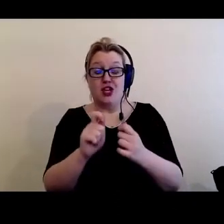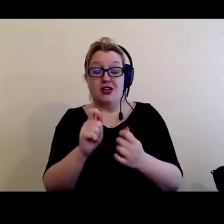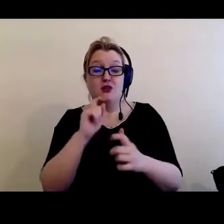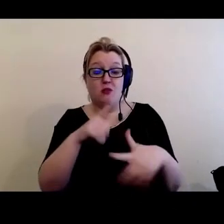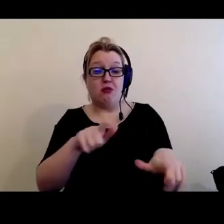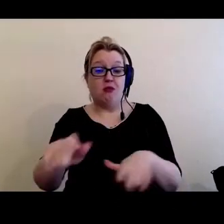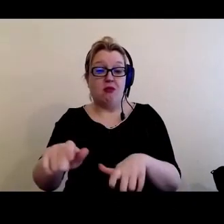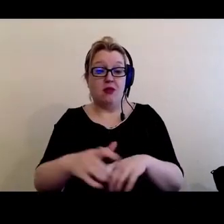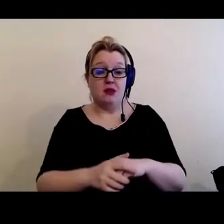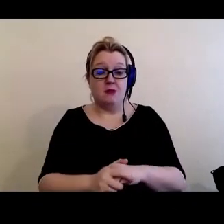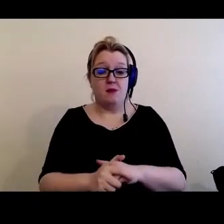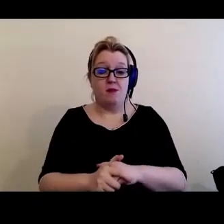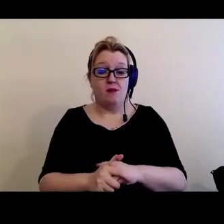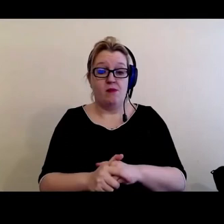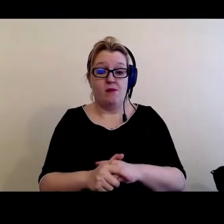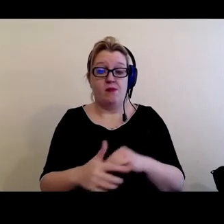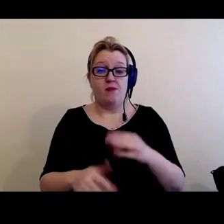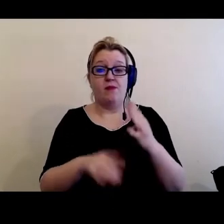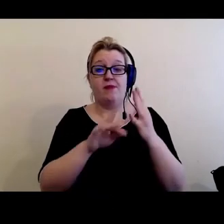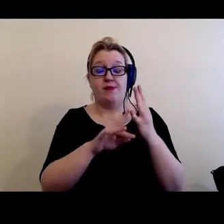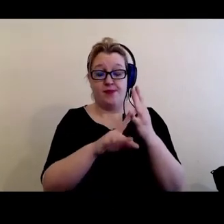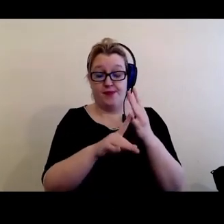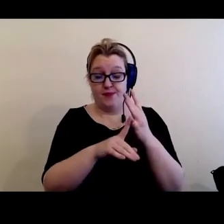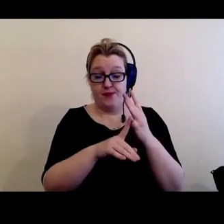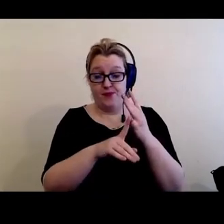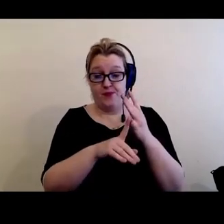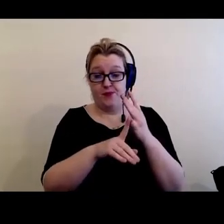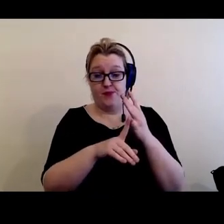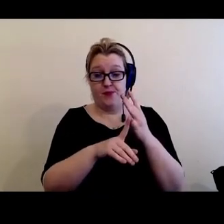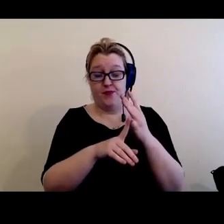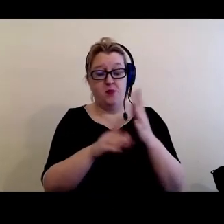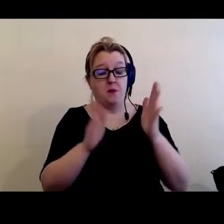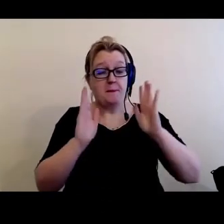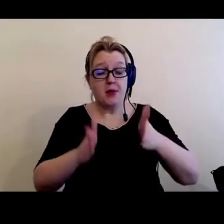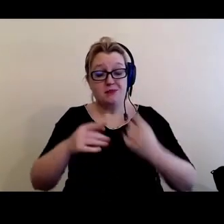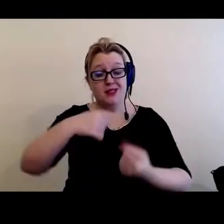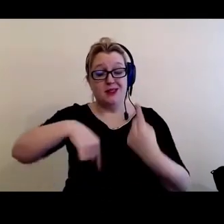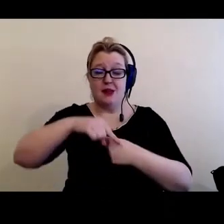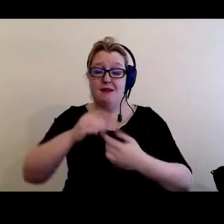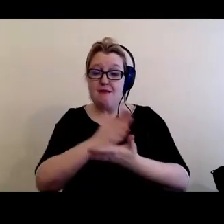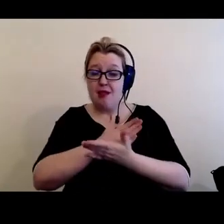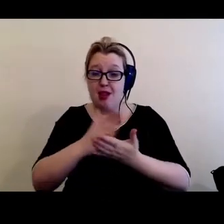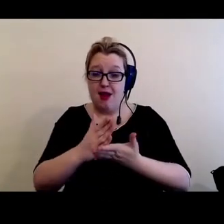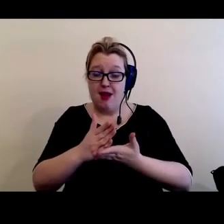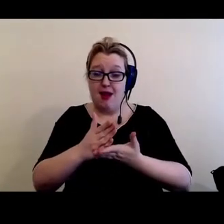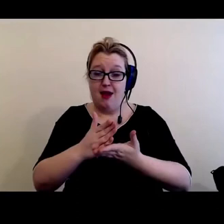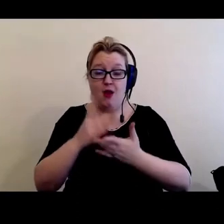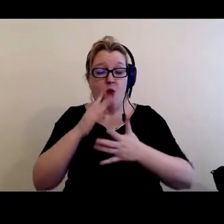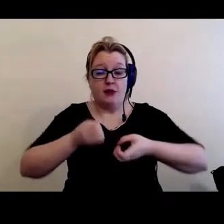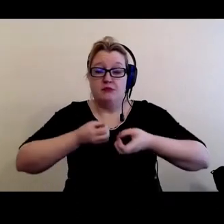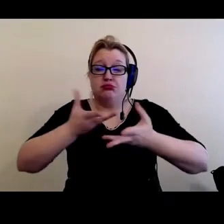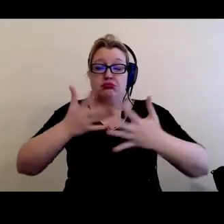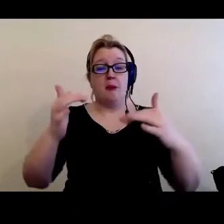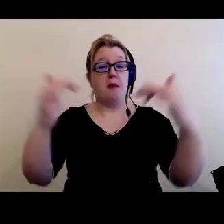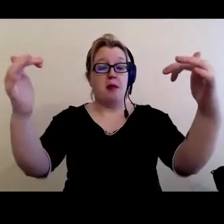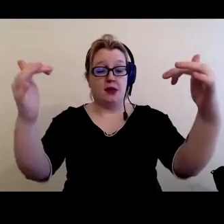thing that will happen is we'll have to be a lot clearer when talking to the public about what is the offer. Is it that digital services are